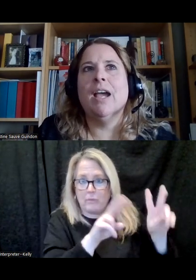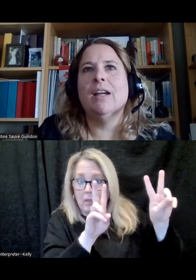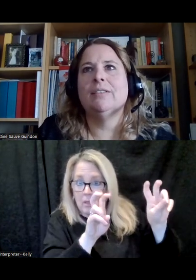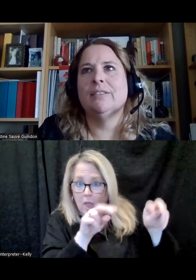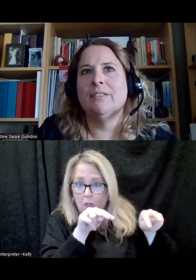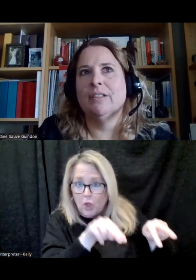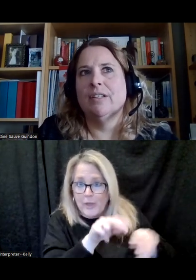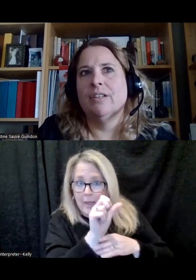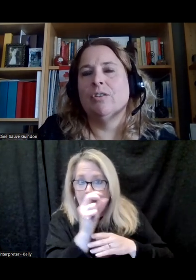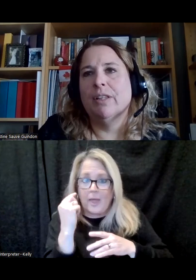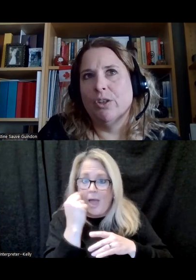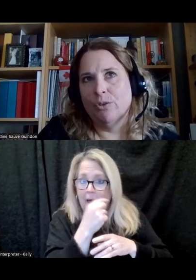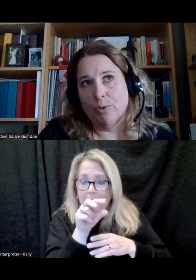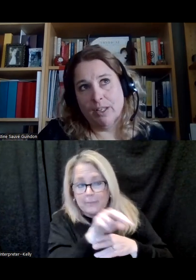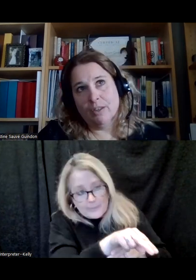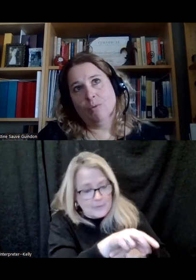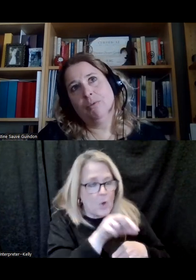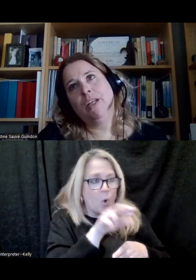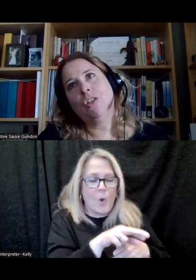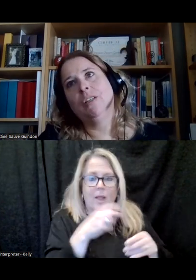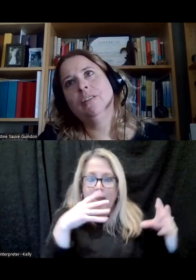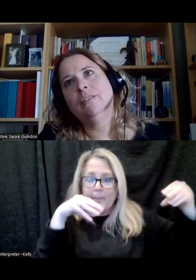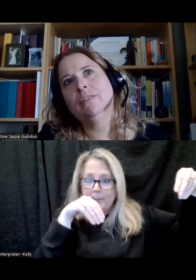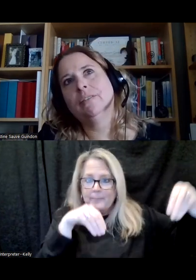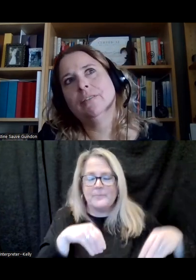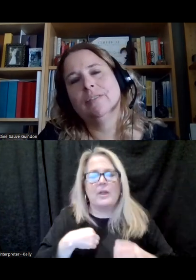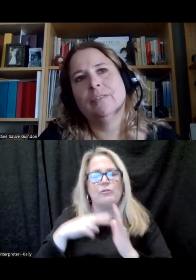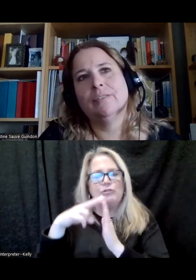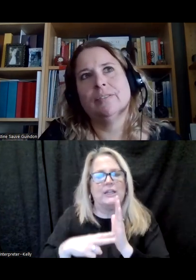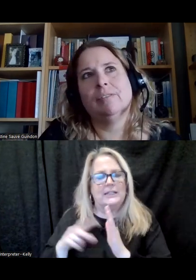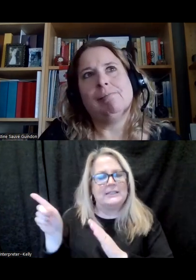So yeah, so I'll let you read the quotation.